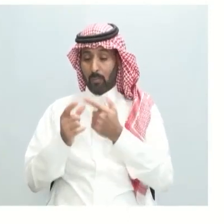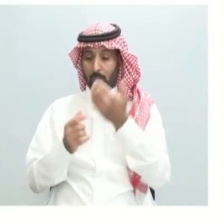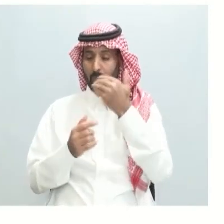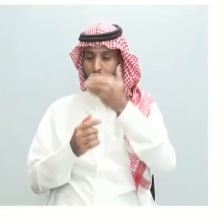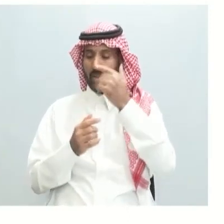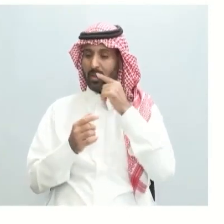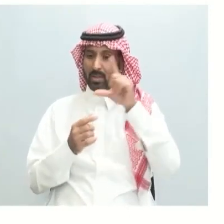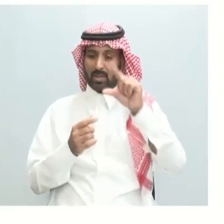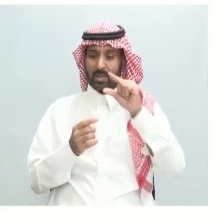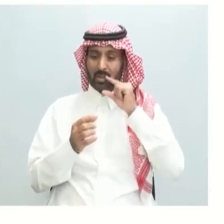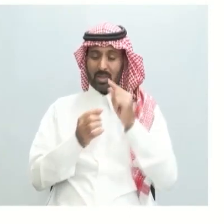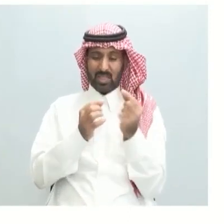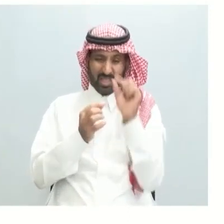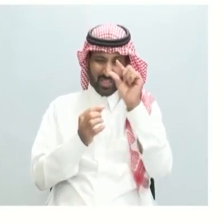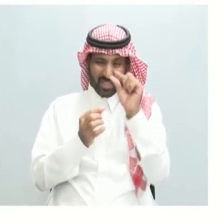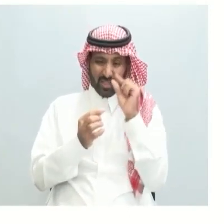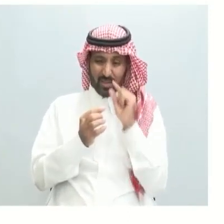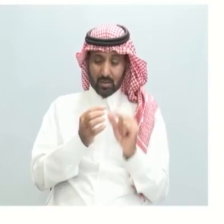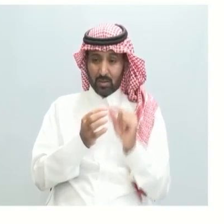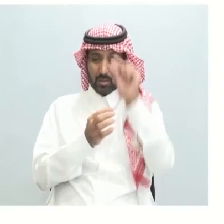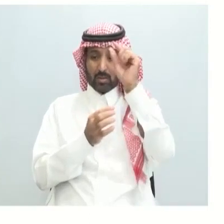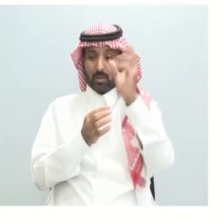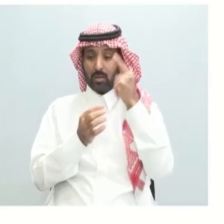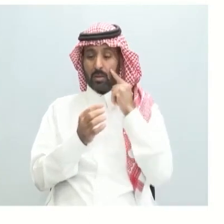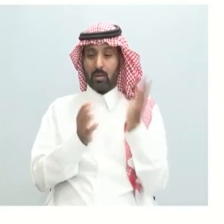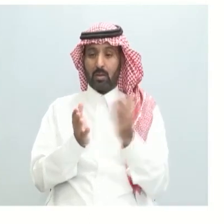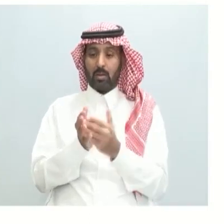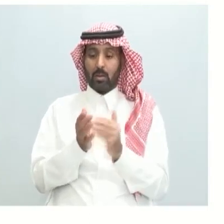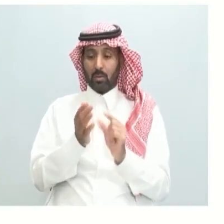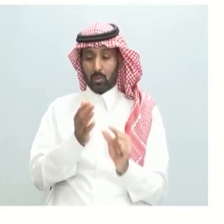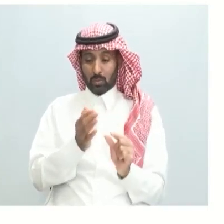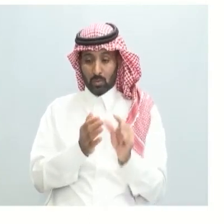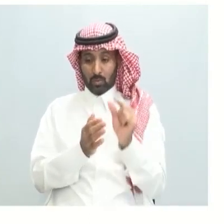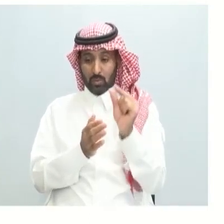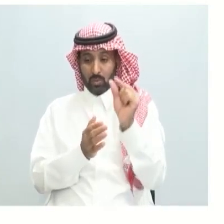as thin as a needle and it tapers to the top